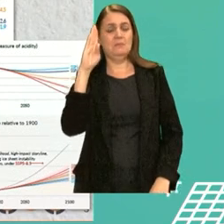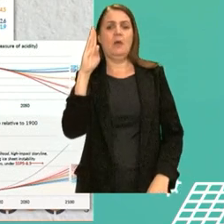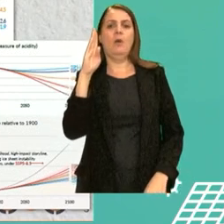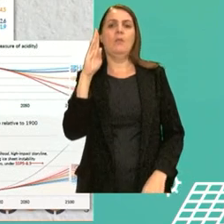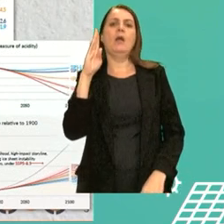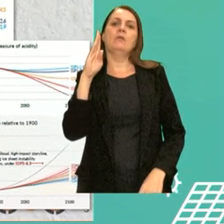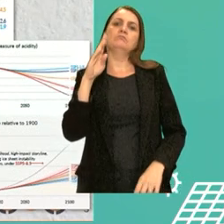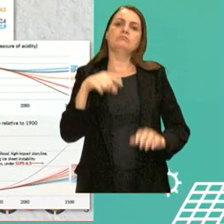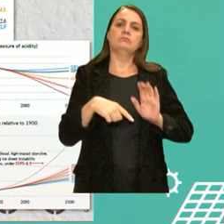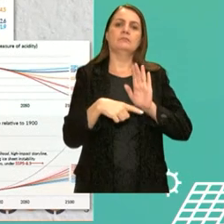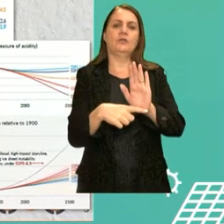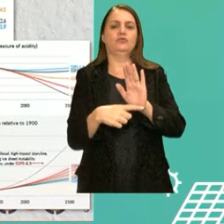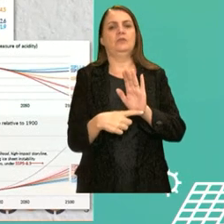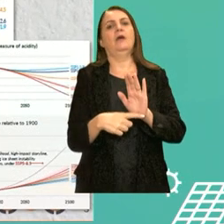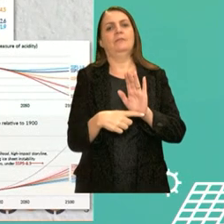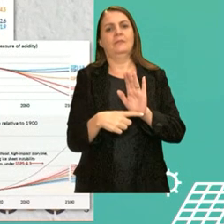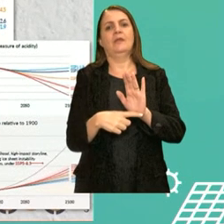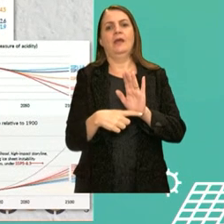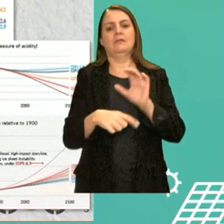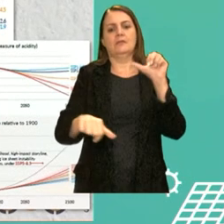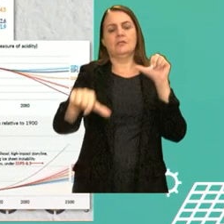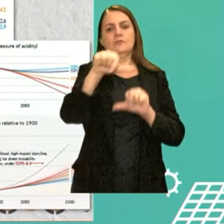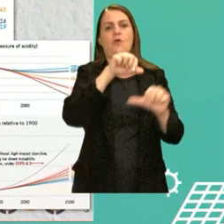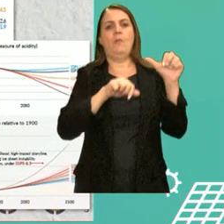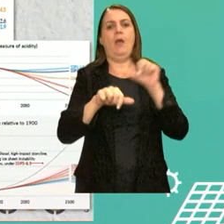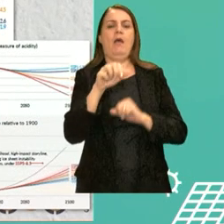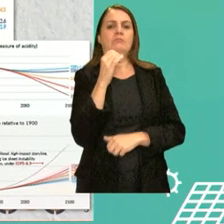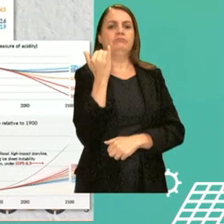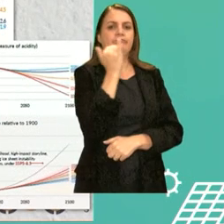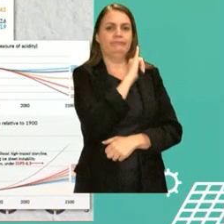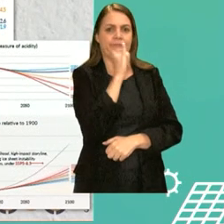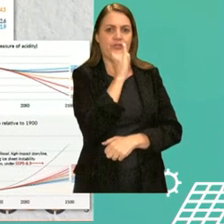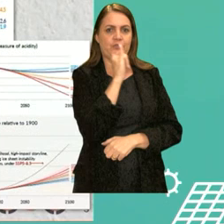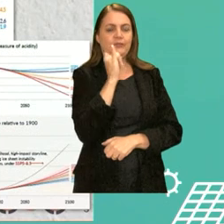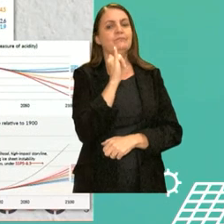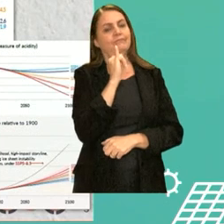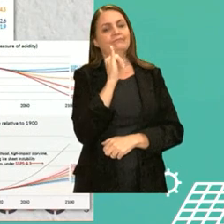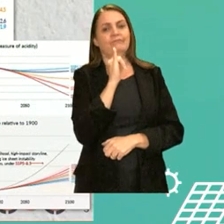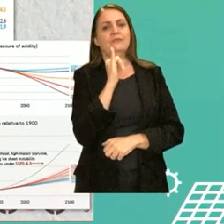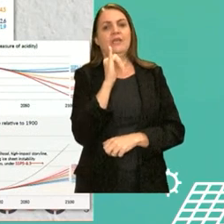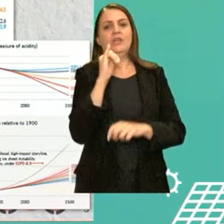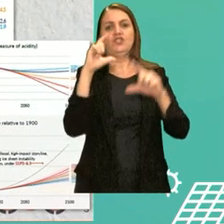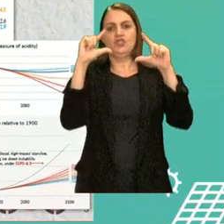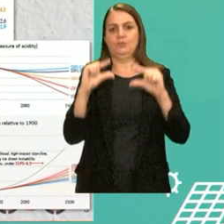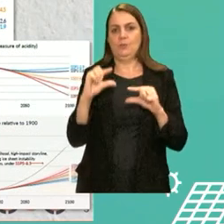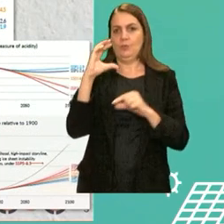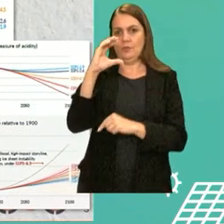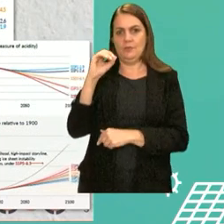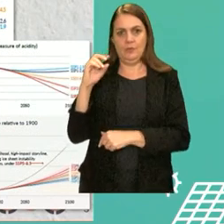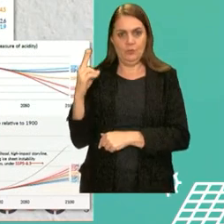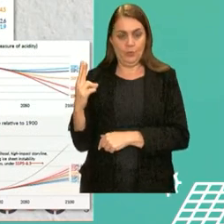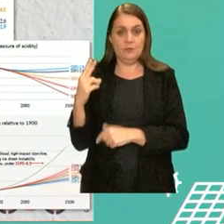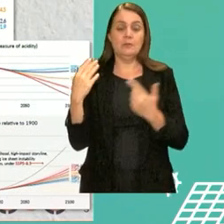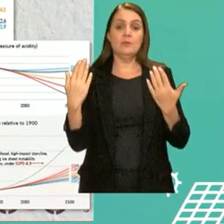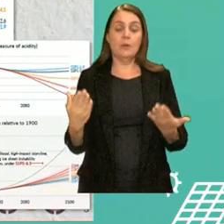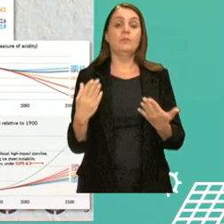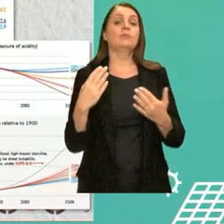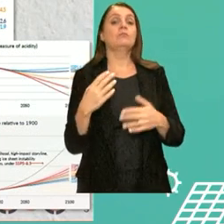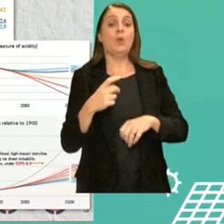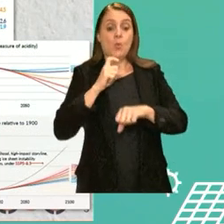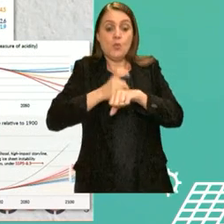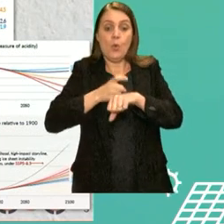zero carbon world. The concrete is a product that offers great resistance in those